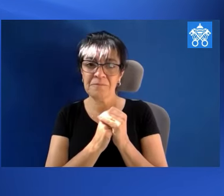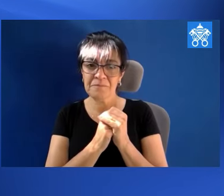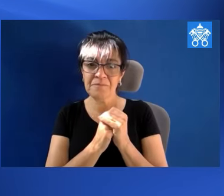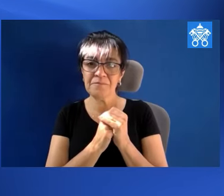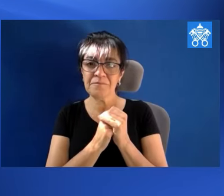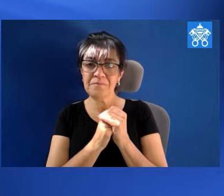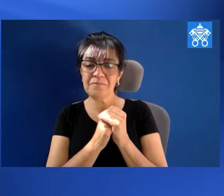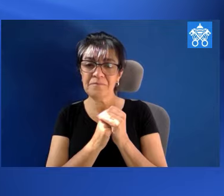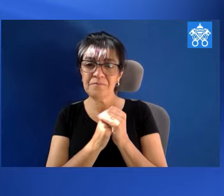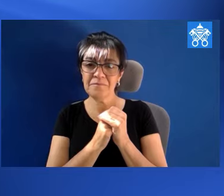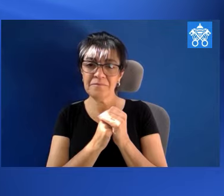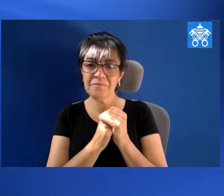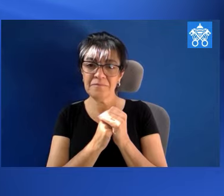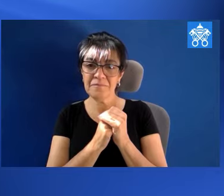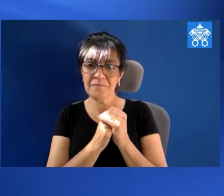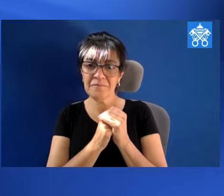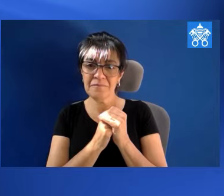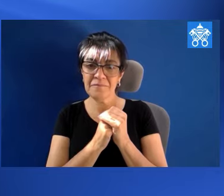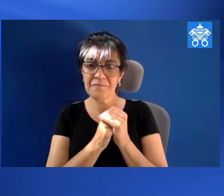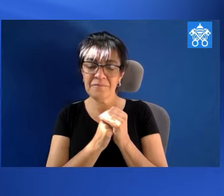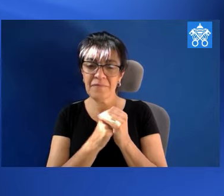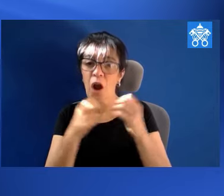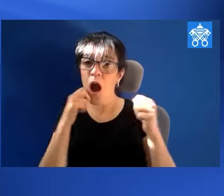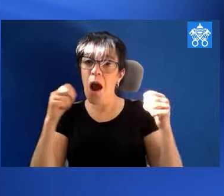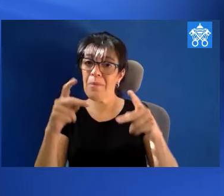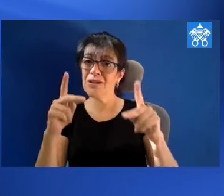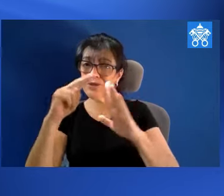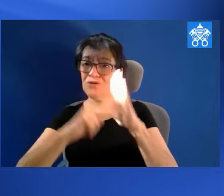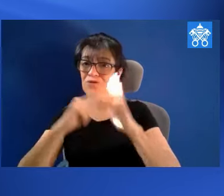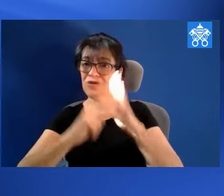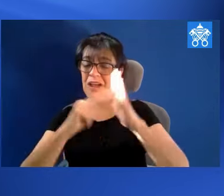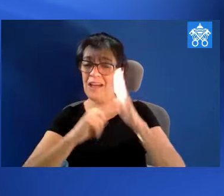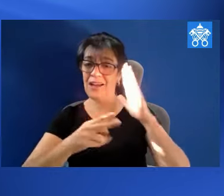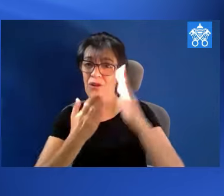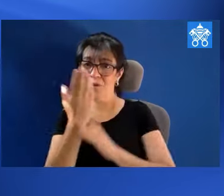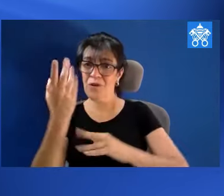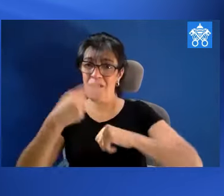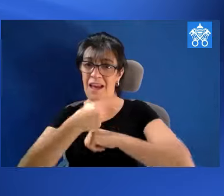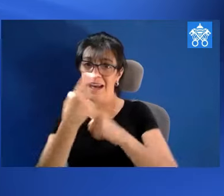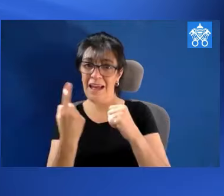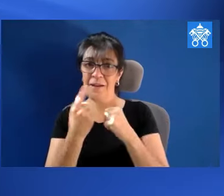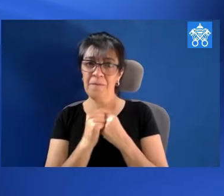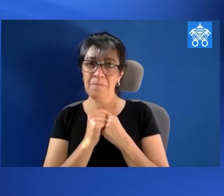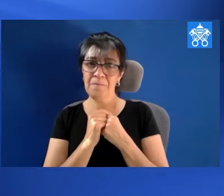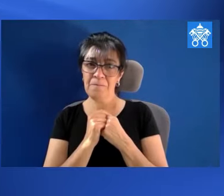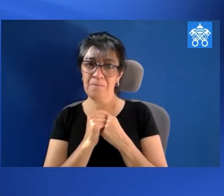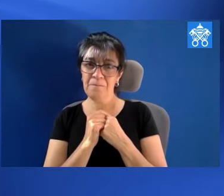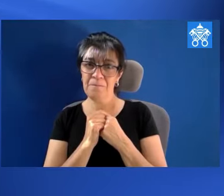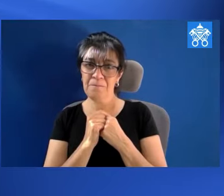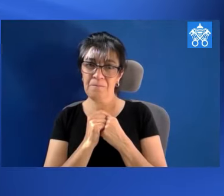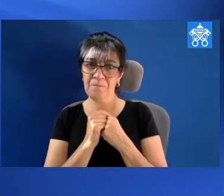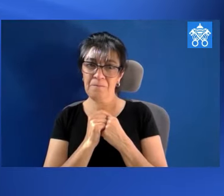of the New Testament, of the Gospels, and take the opportunity to read it throughout the day.